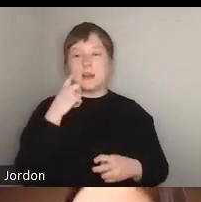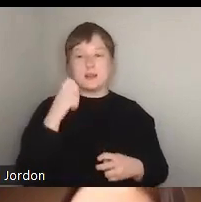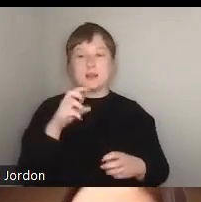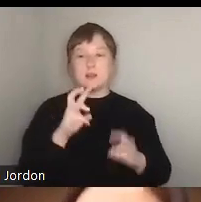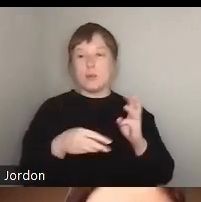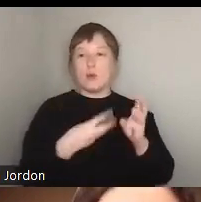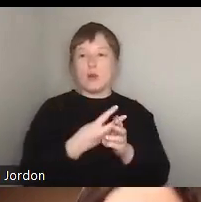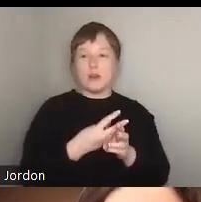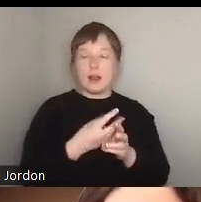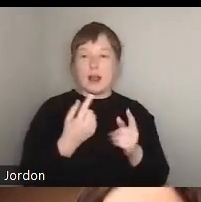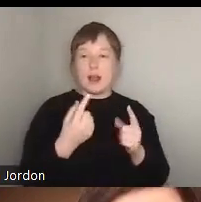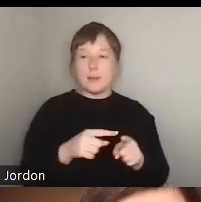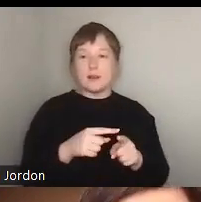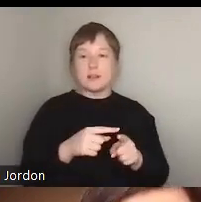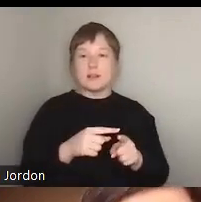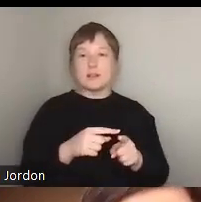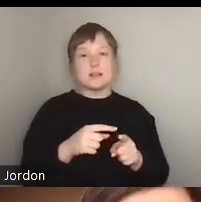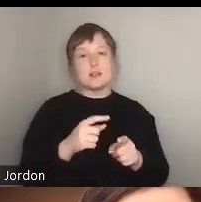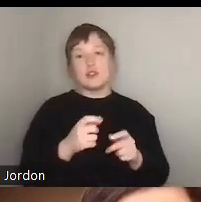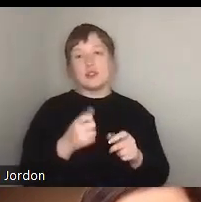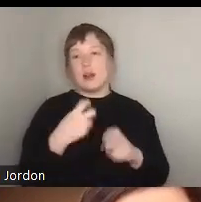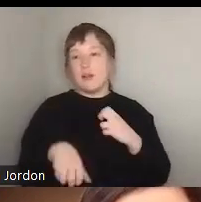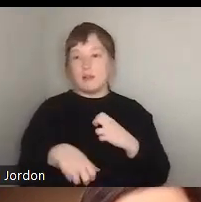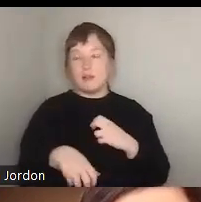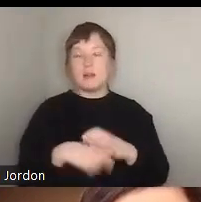happen doesn't mean it won't. But